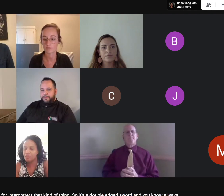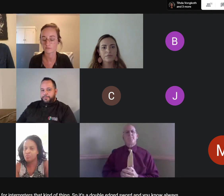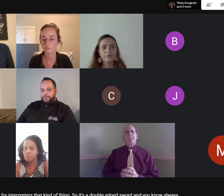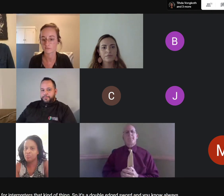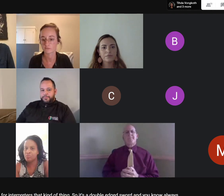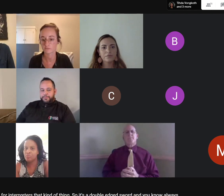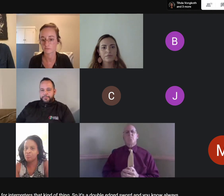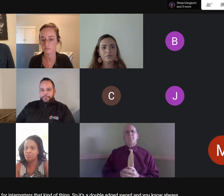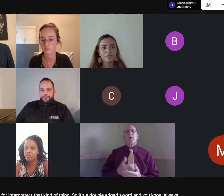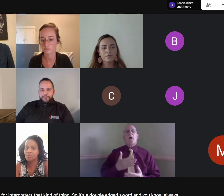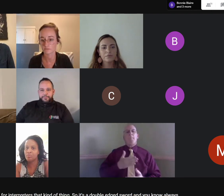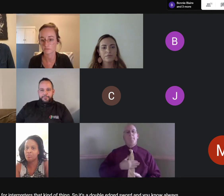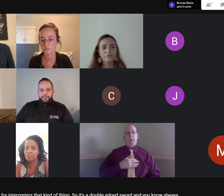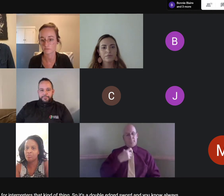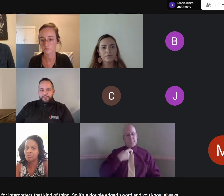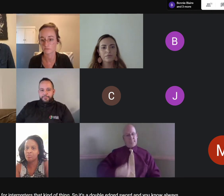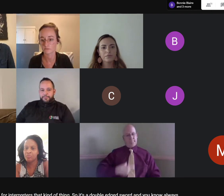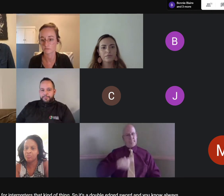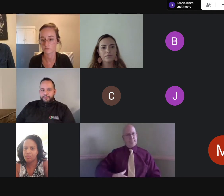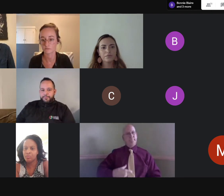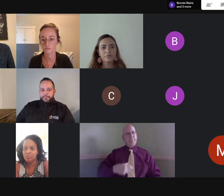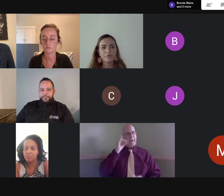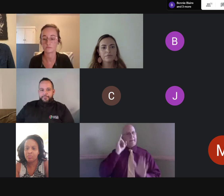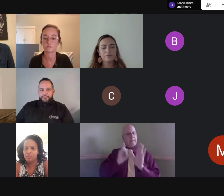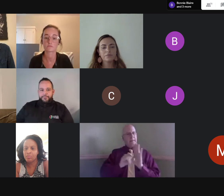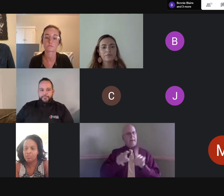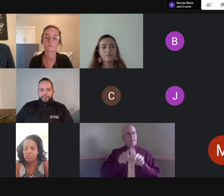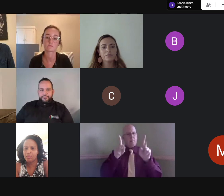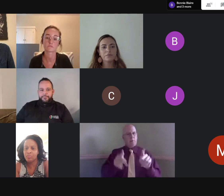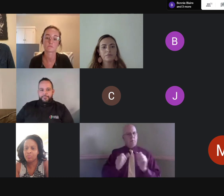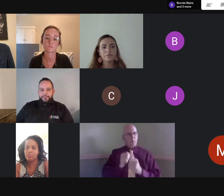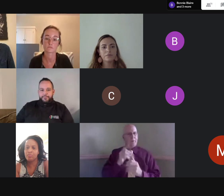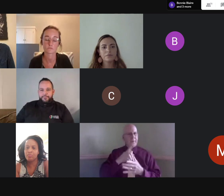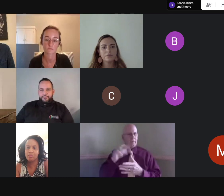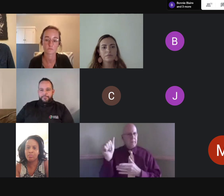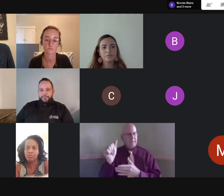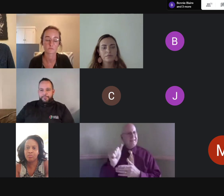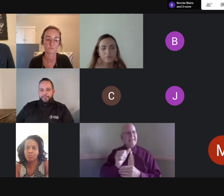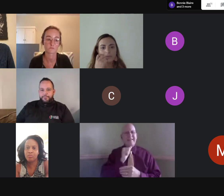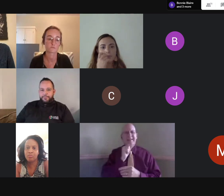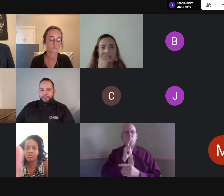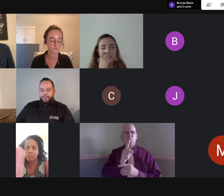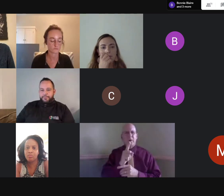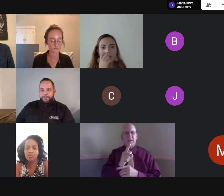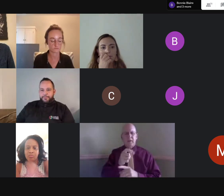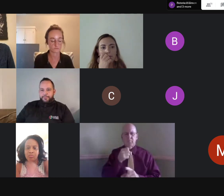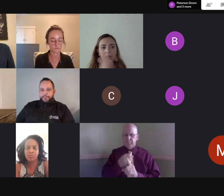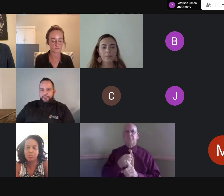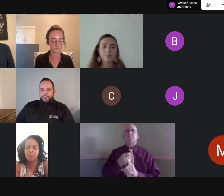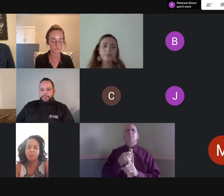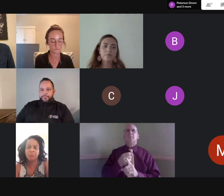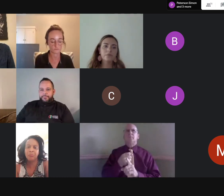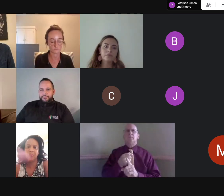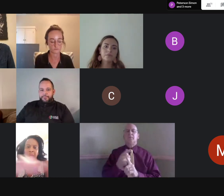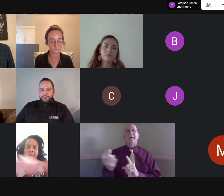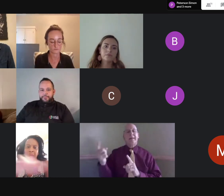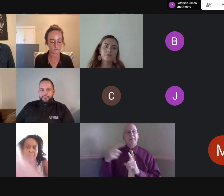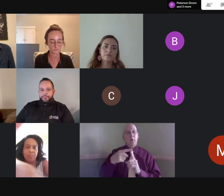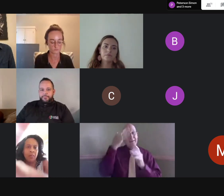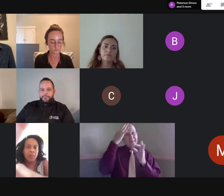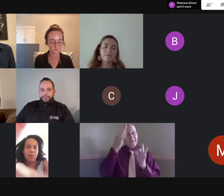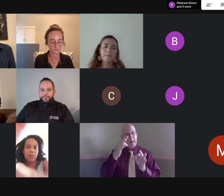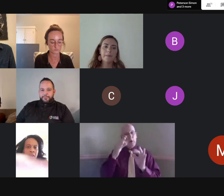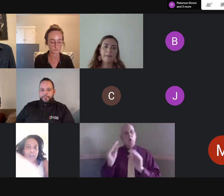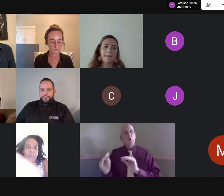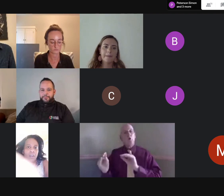my identity as a person with a hearing disability didn't really click until I decided to move away from